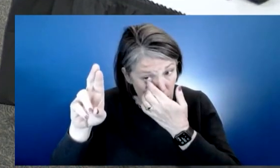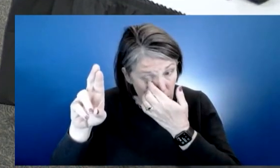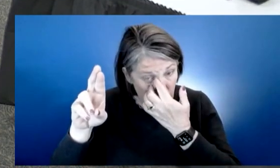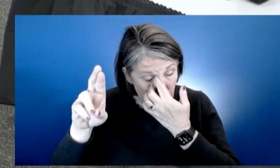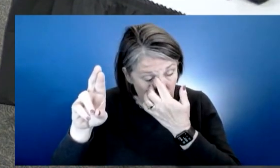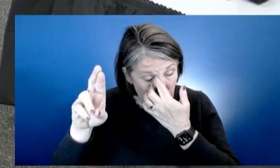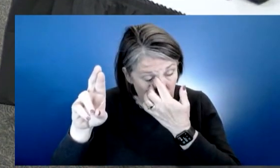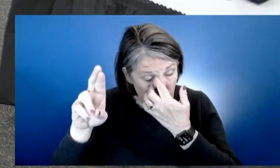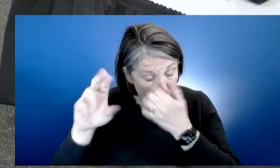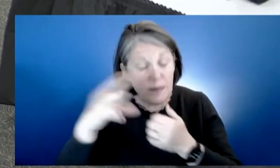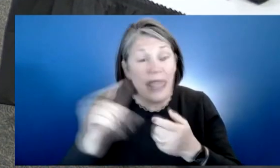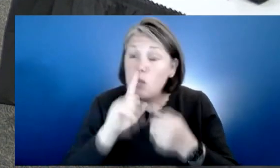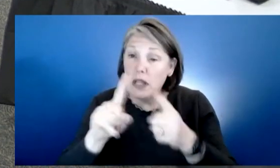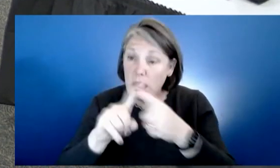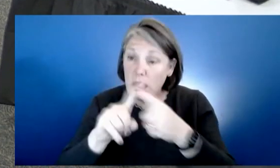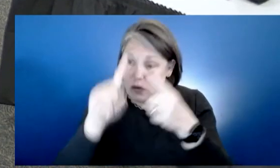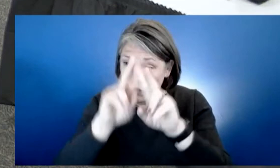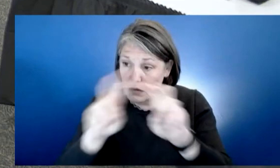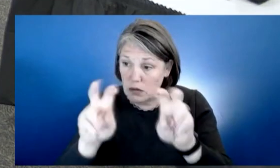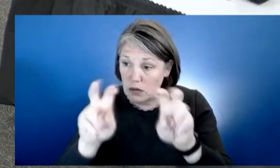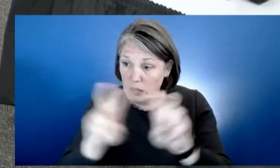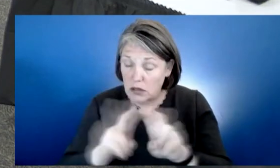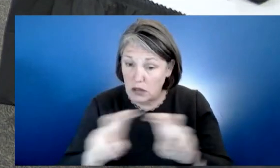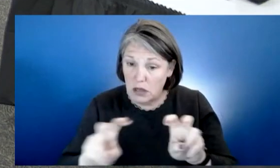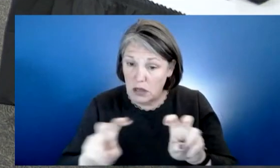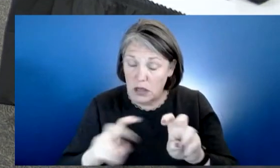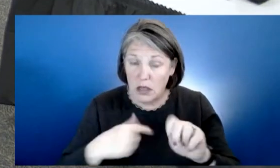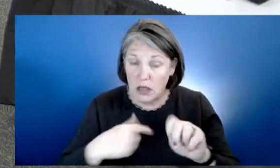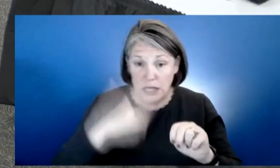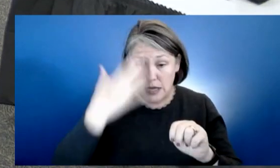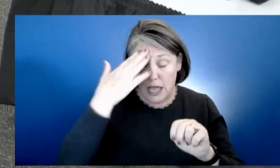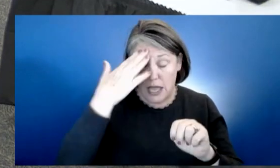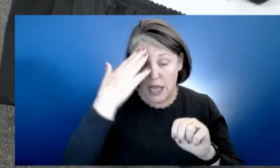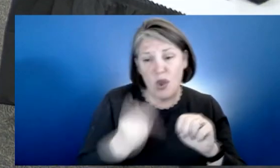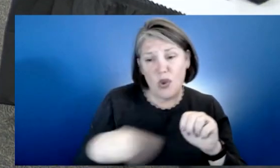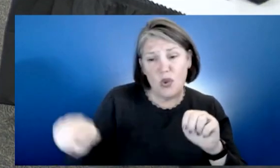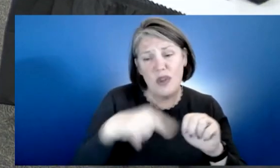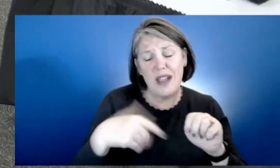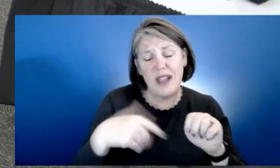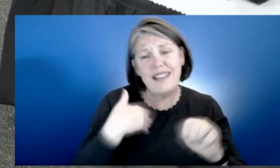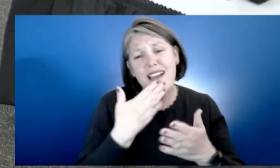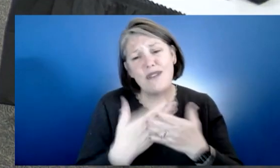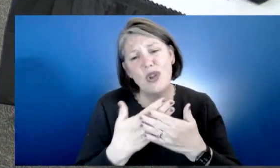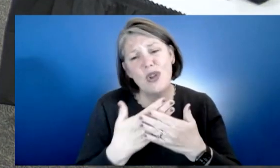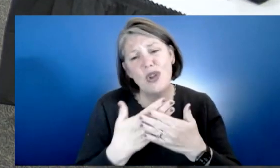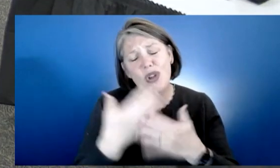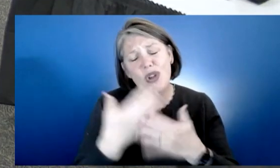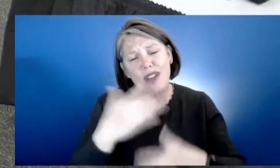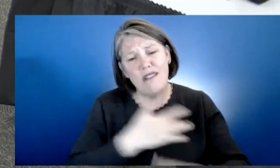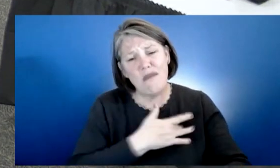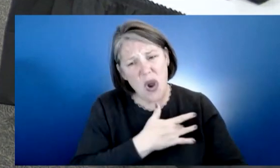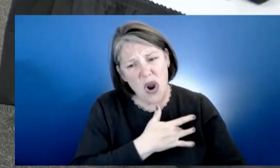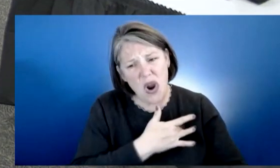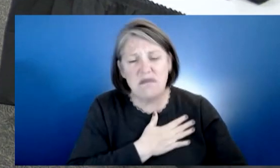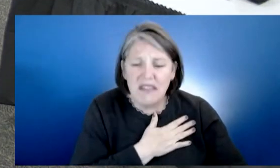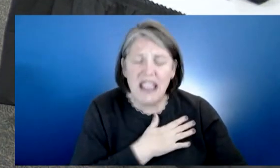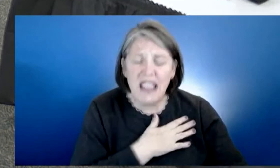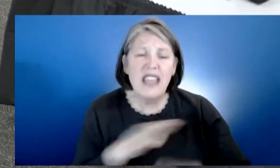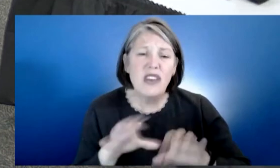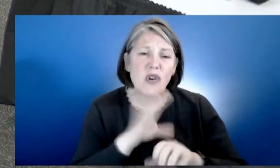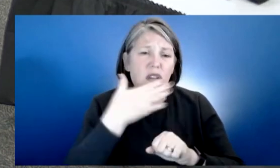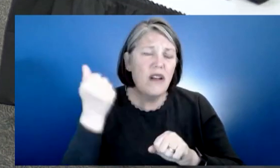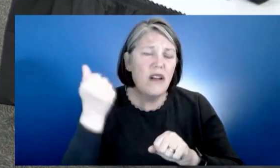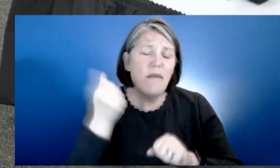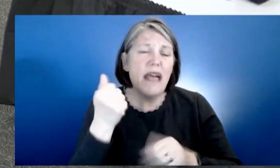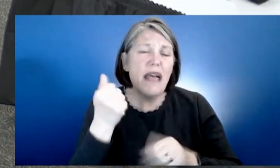because I know you guys have good hearts and you want to do your best, and you're doing a great job with what you believe in. I